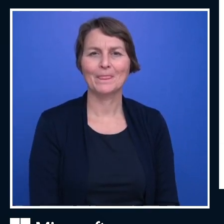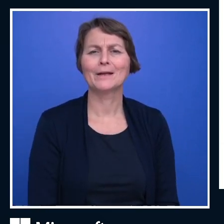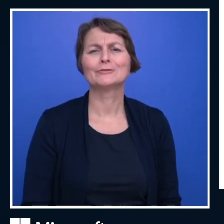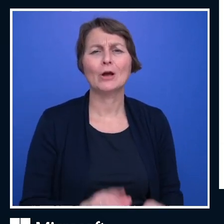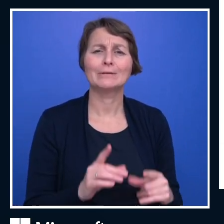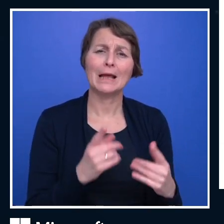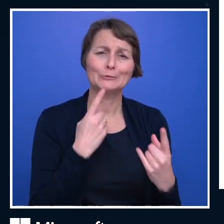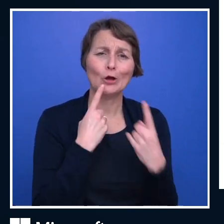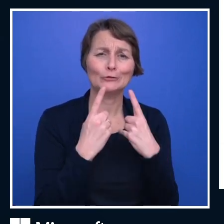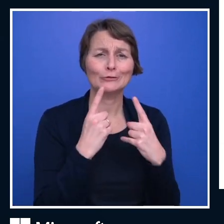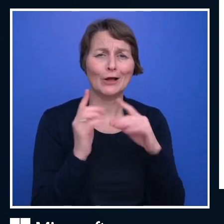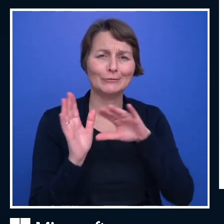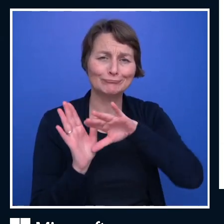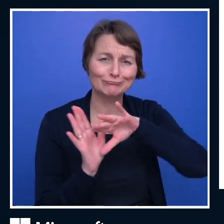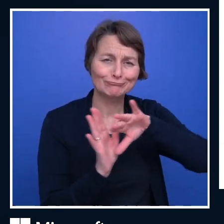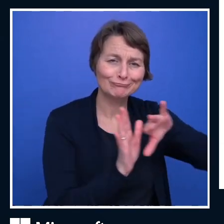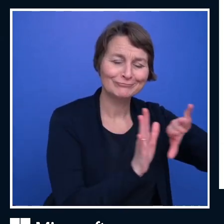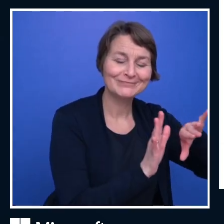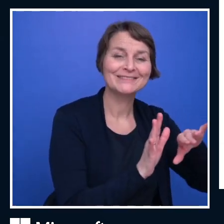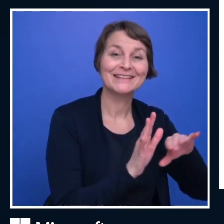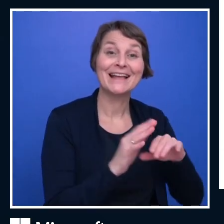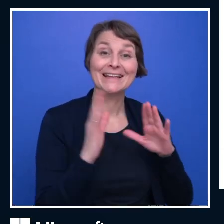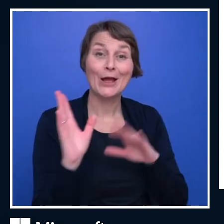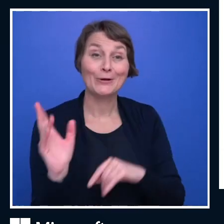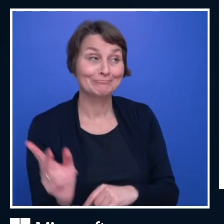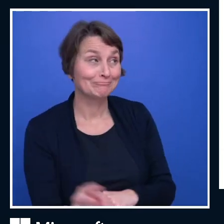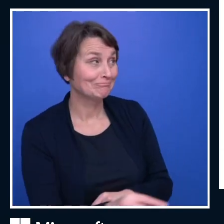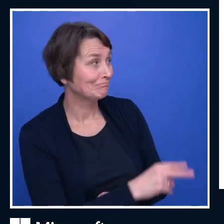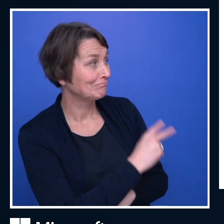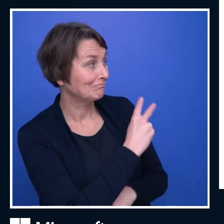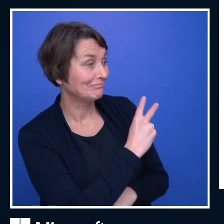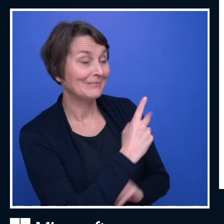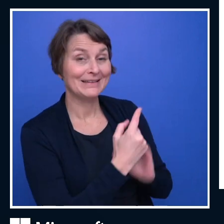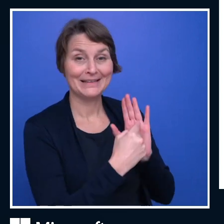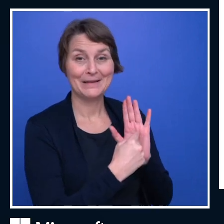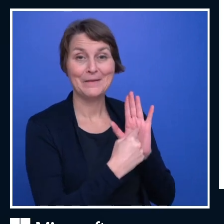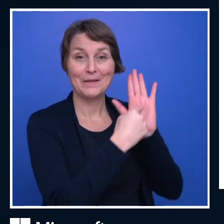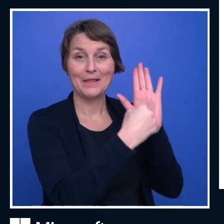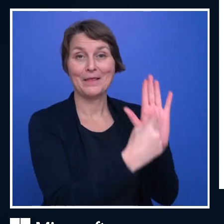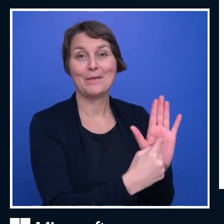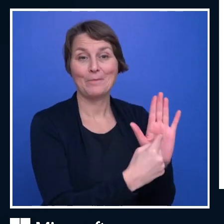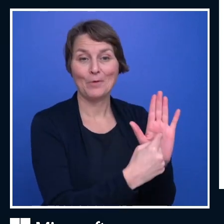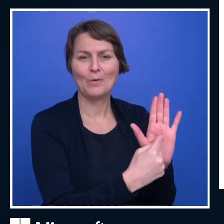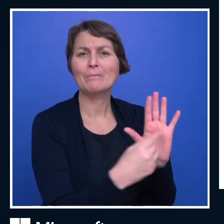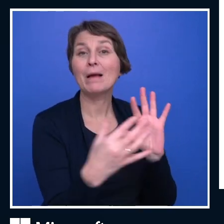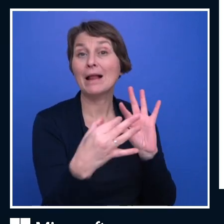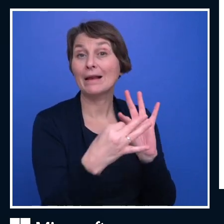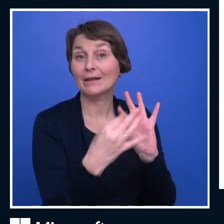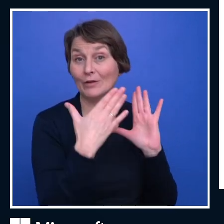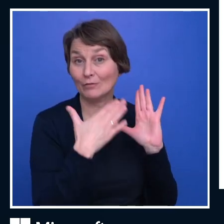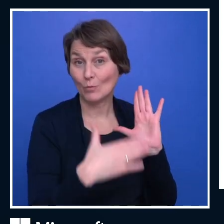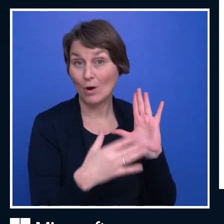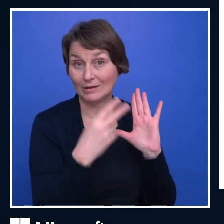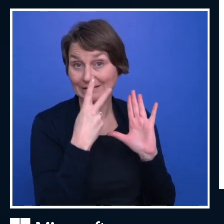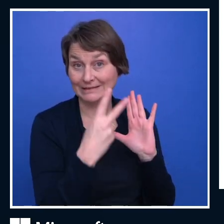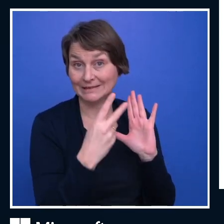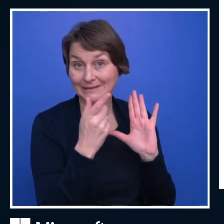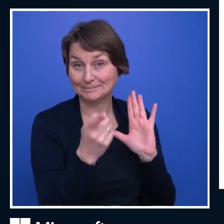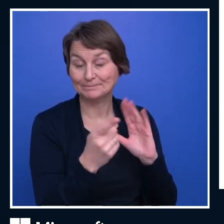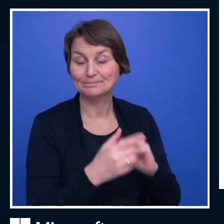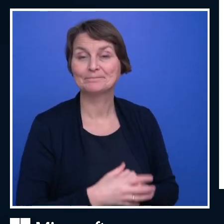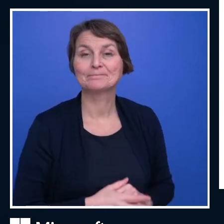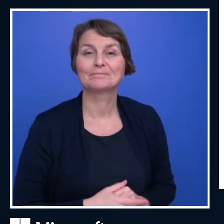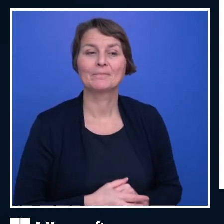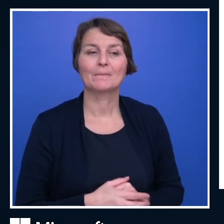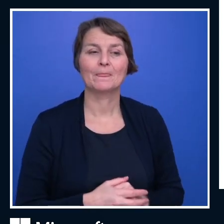let's get to the demos part. And this is the link for the demos. It essentially redirects you to a GitHub